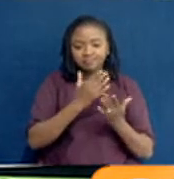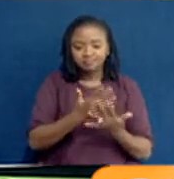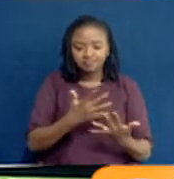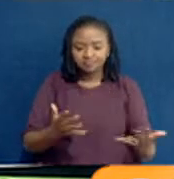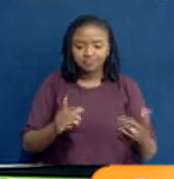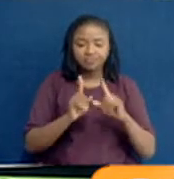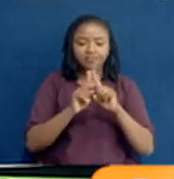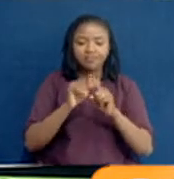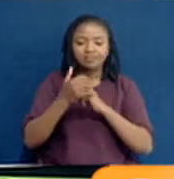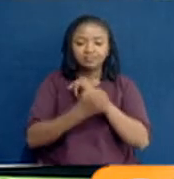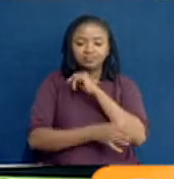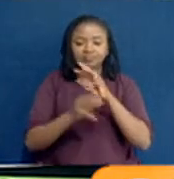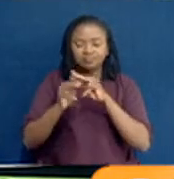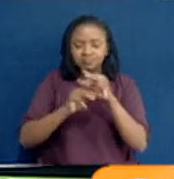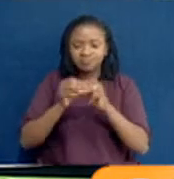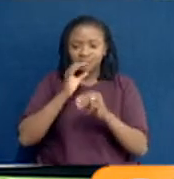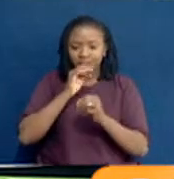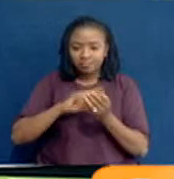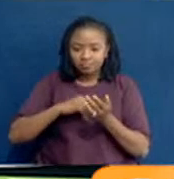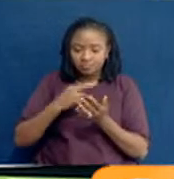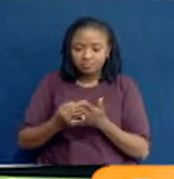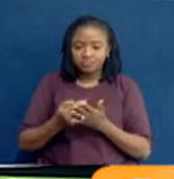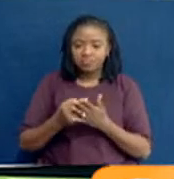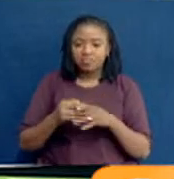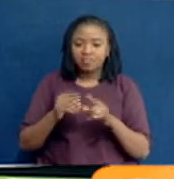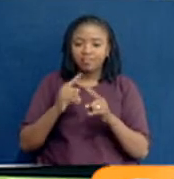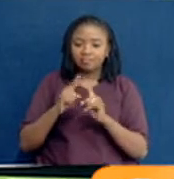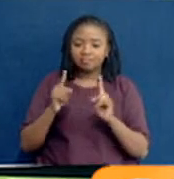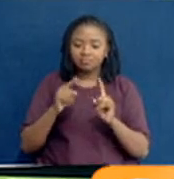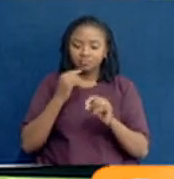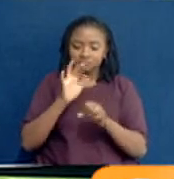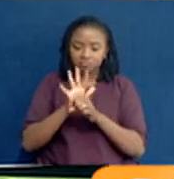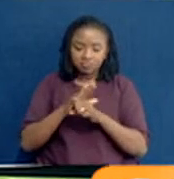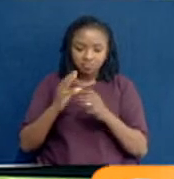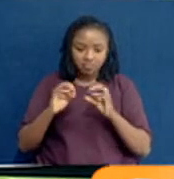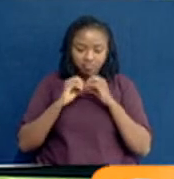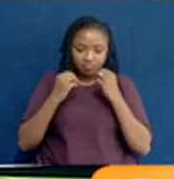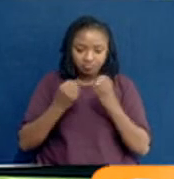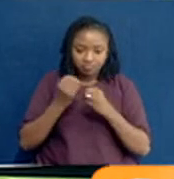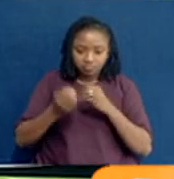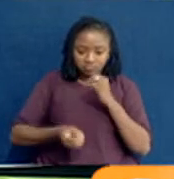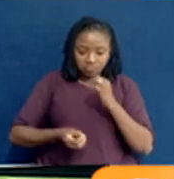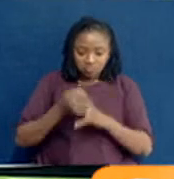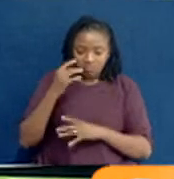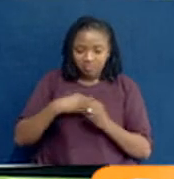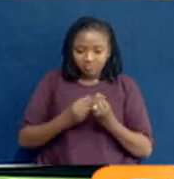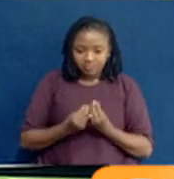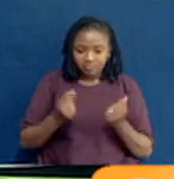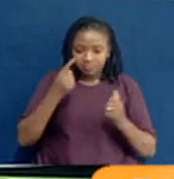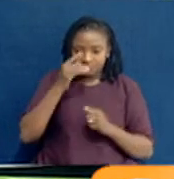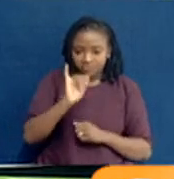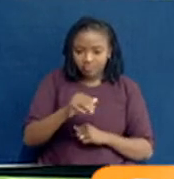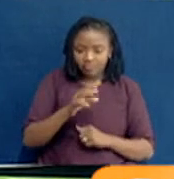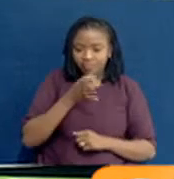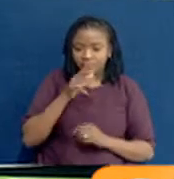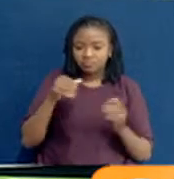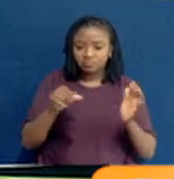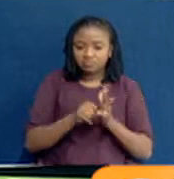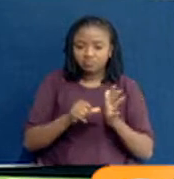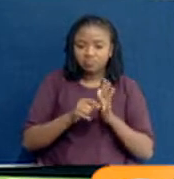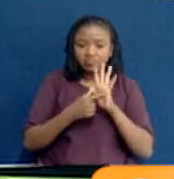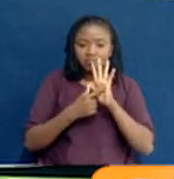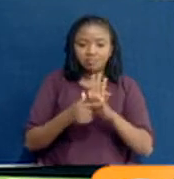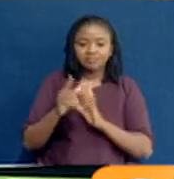poor management of water resources. This has seen several entities come up with solutions to the water problem. Nairobi Water is a